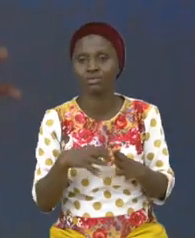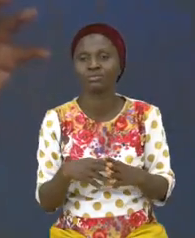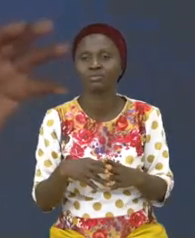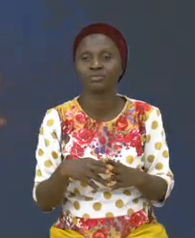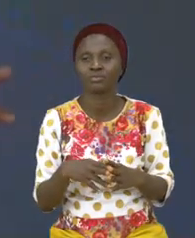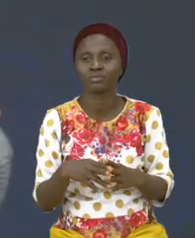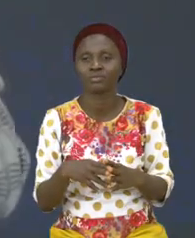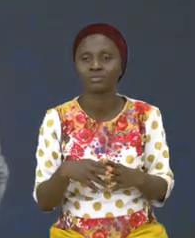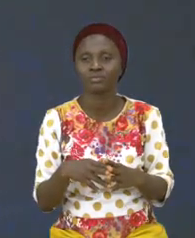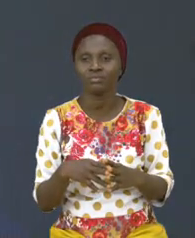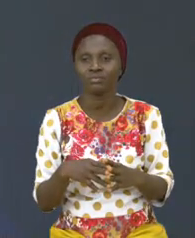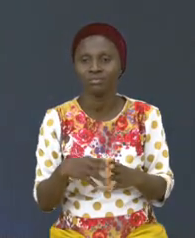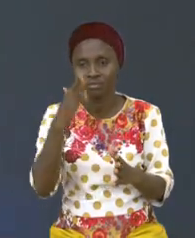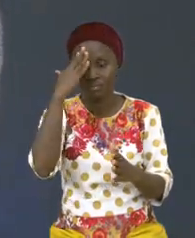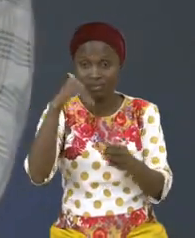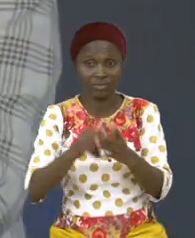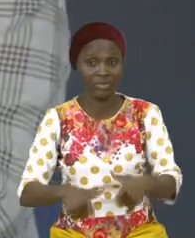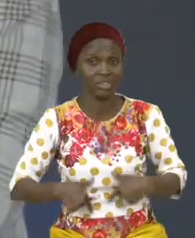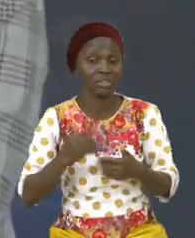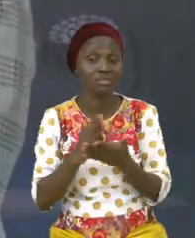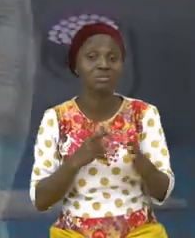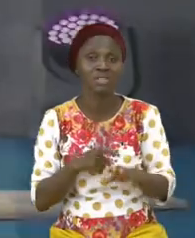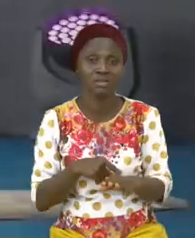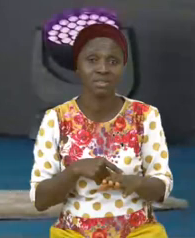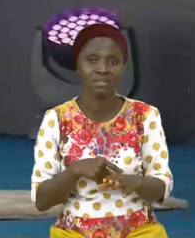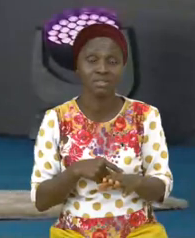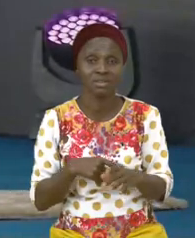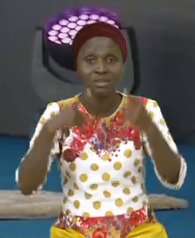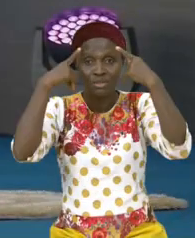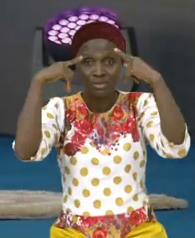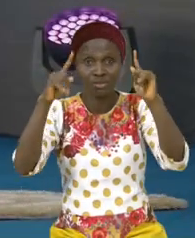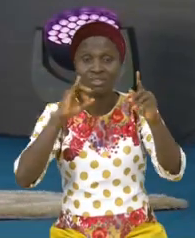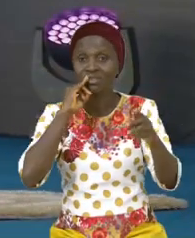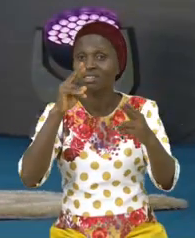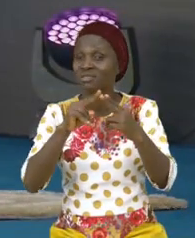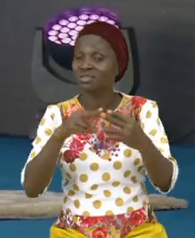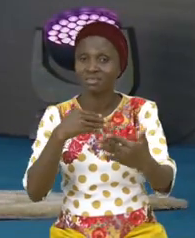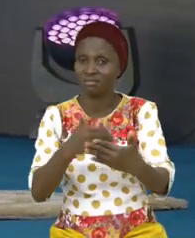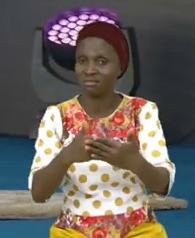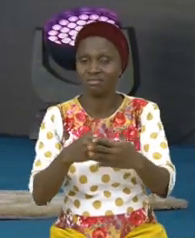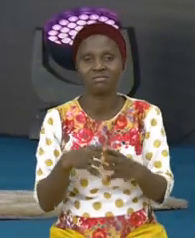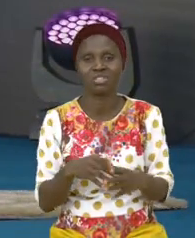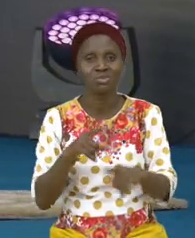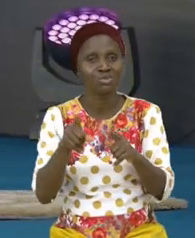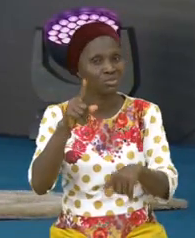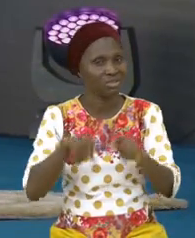in life, sometimes success is very near, but we can't see